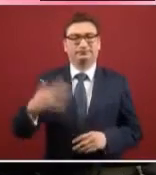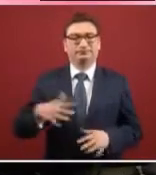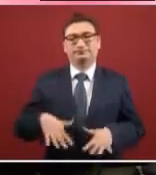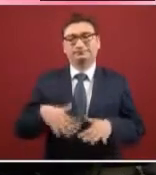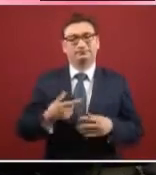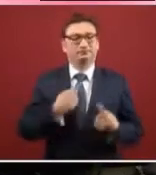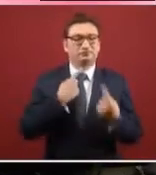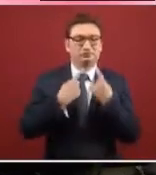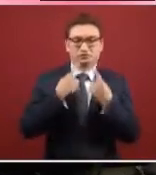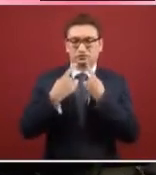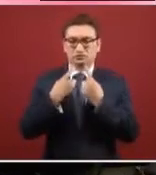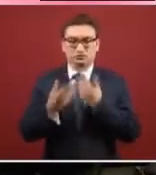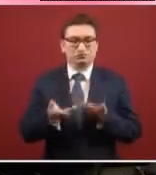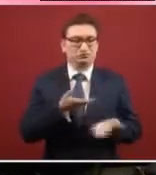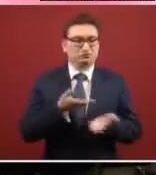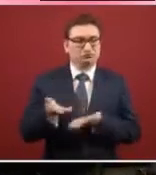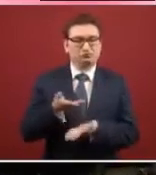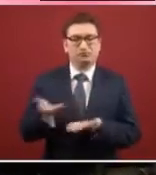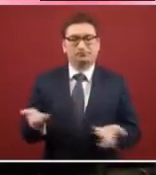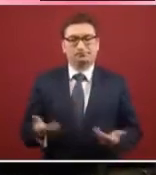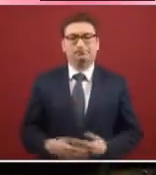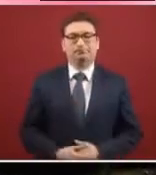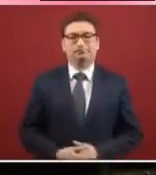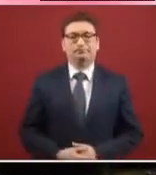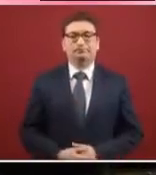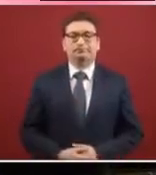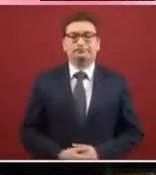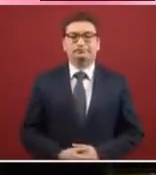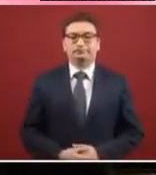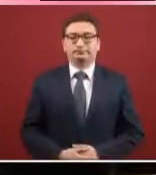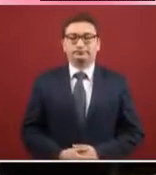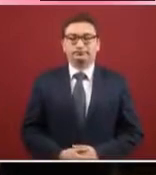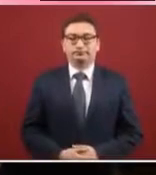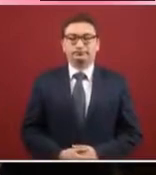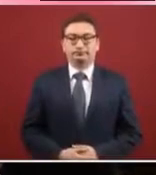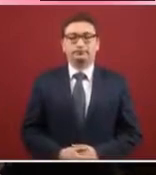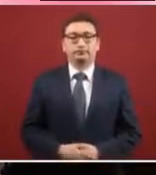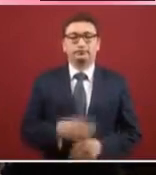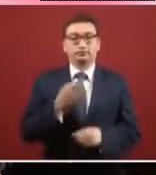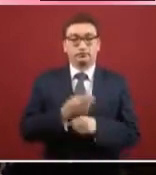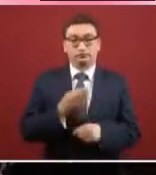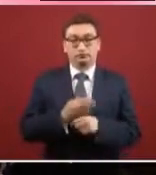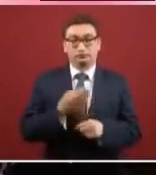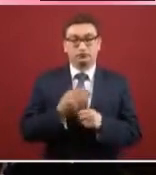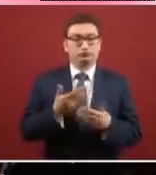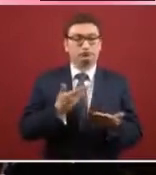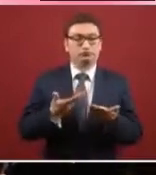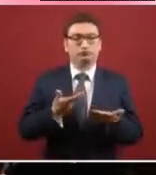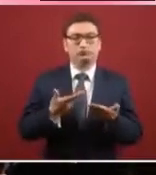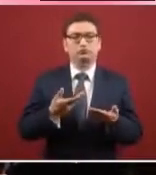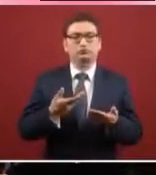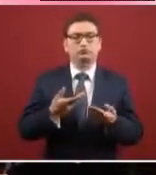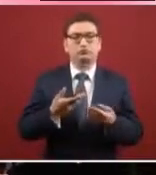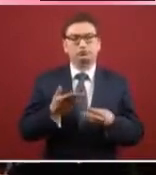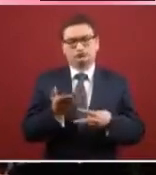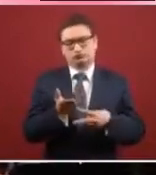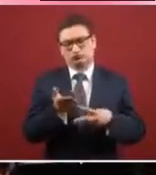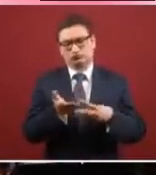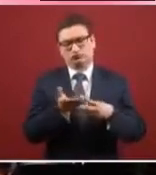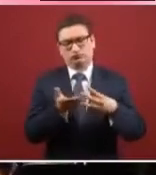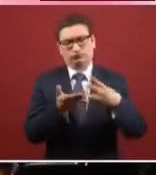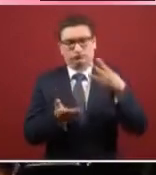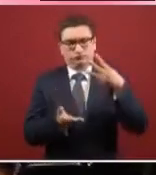This conference, this circular dialogue. Dividir en tres. We're going to divide into la three. Información.